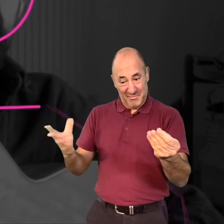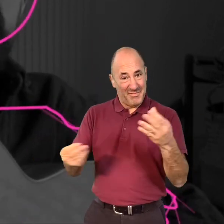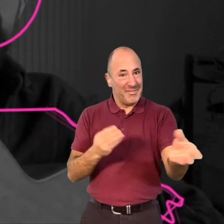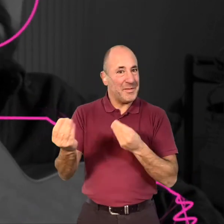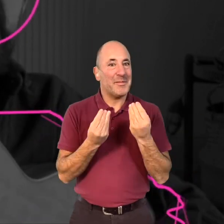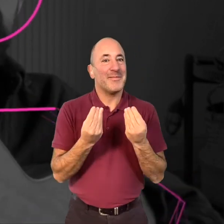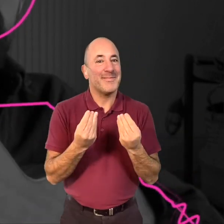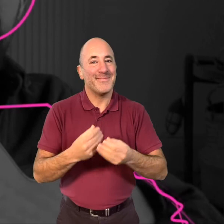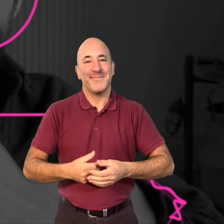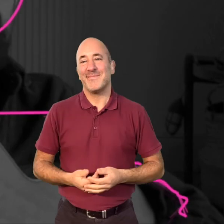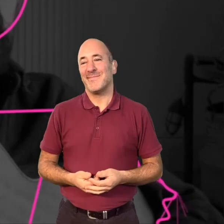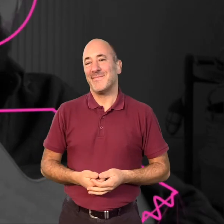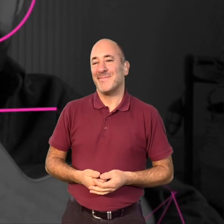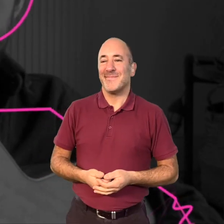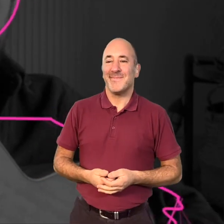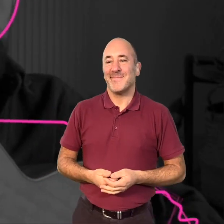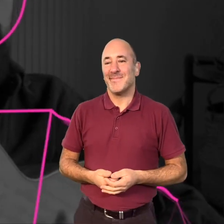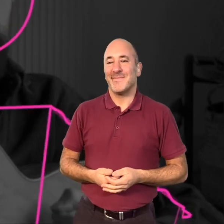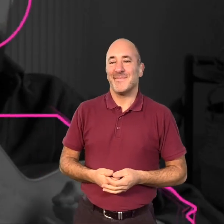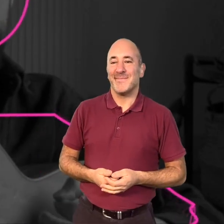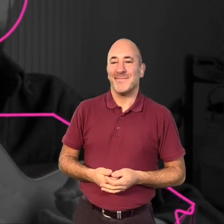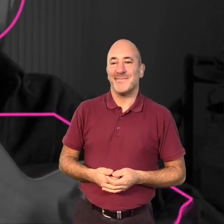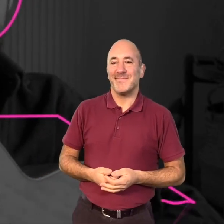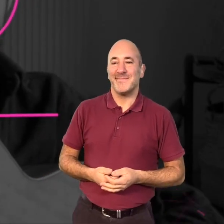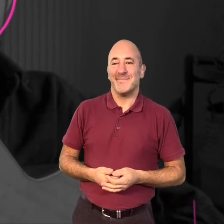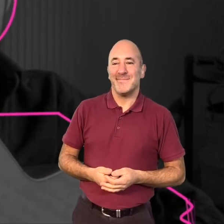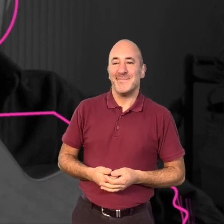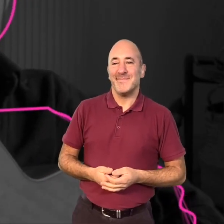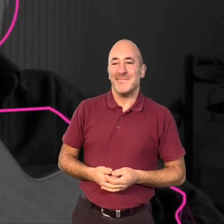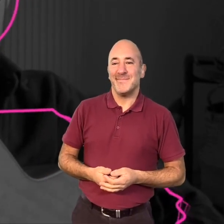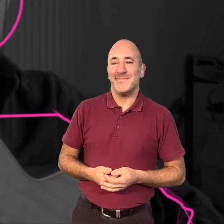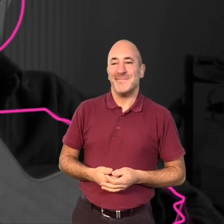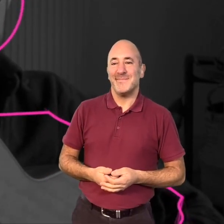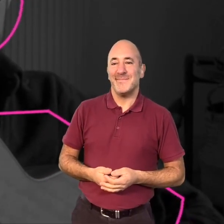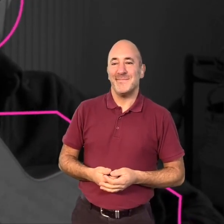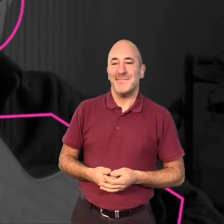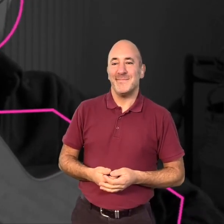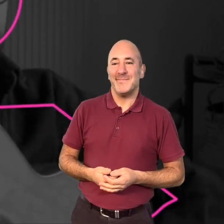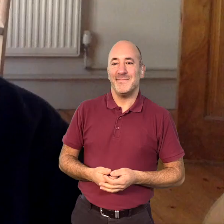the things that we found lying around.